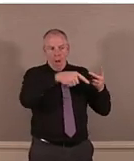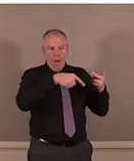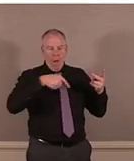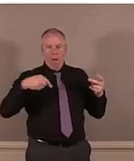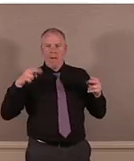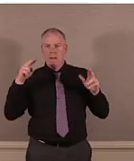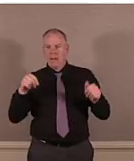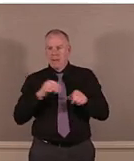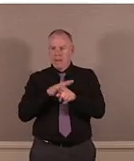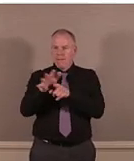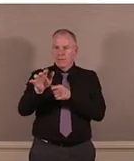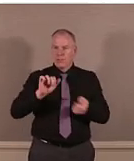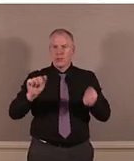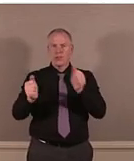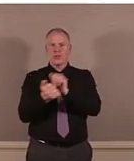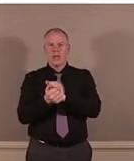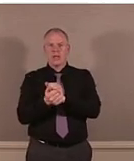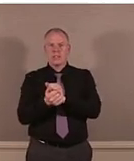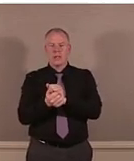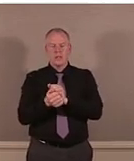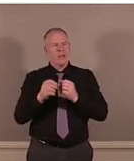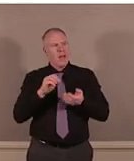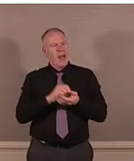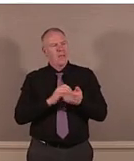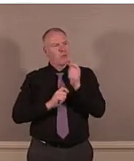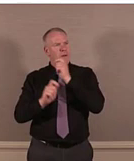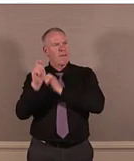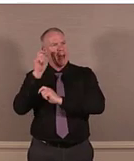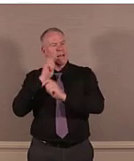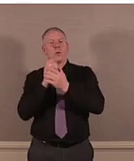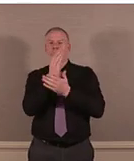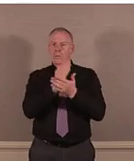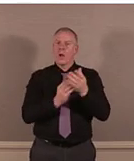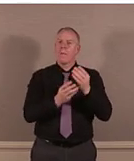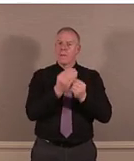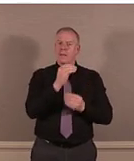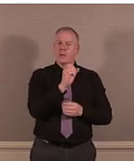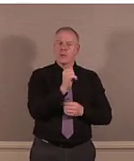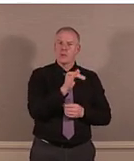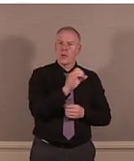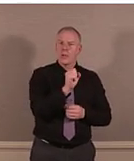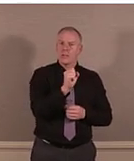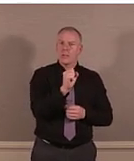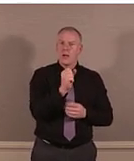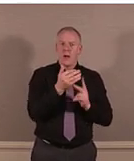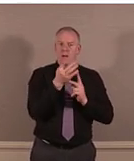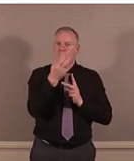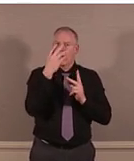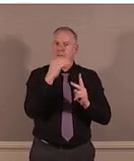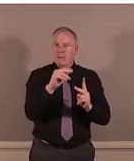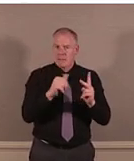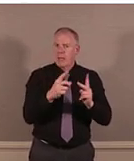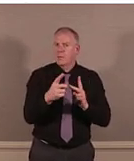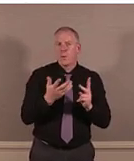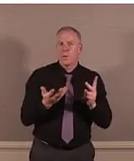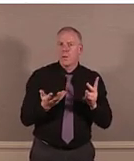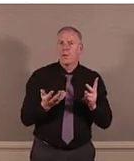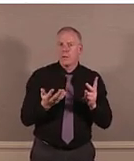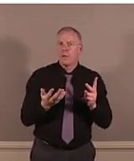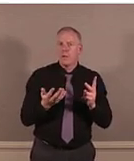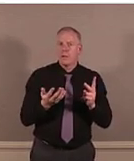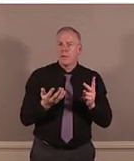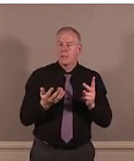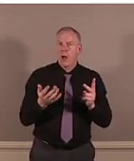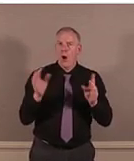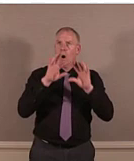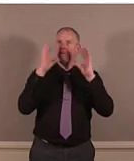change? And I just on reflecting on that, you know, there's areas the SOLAS and the further education sector can improve on in that regard. So I suppose it's the